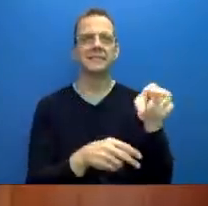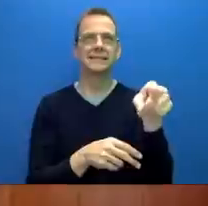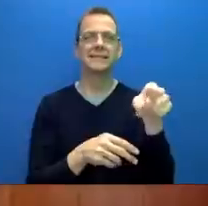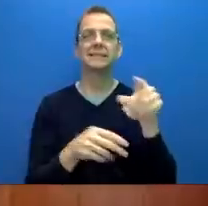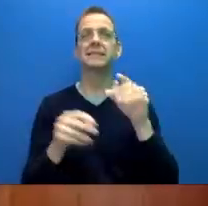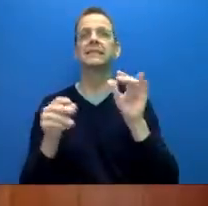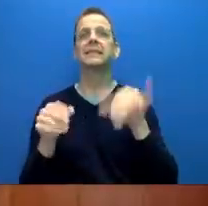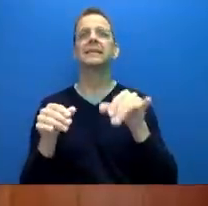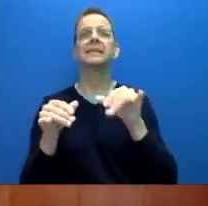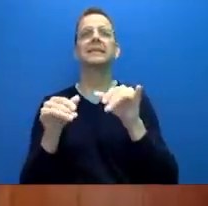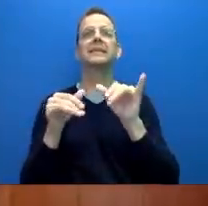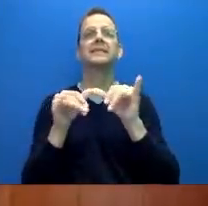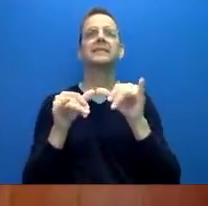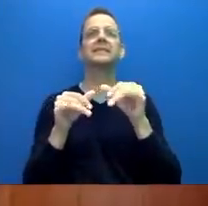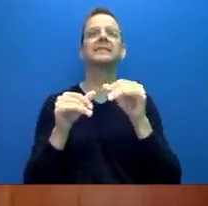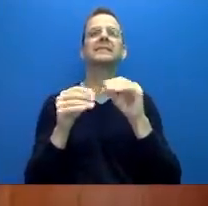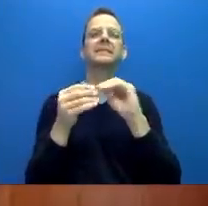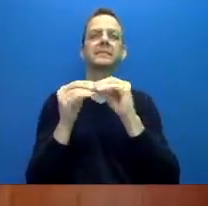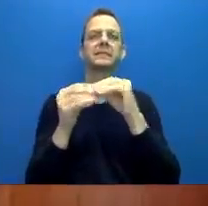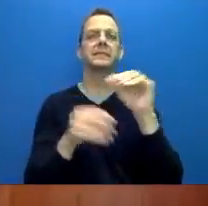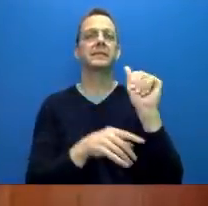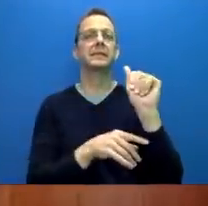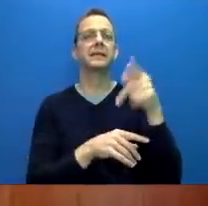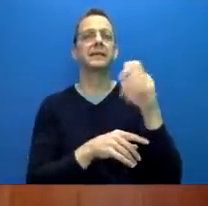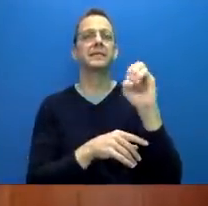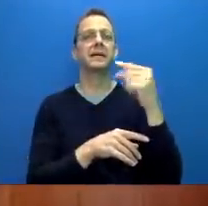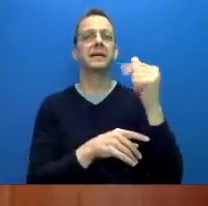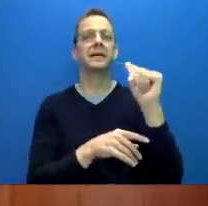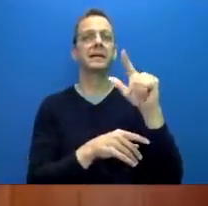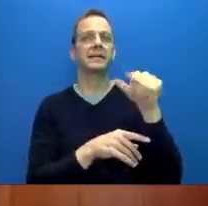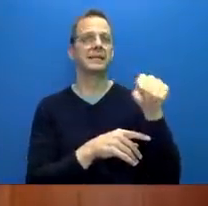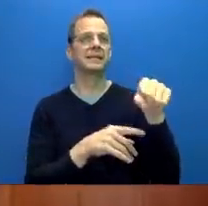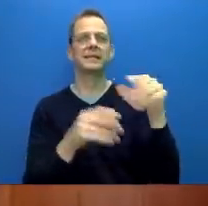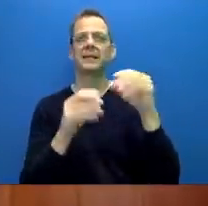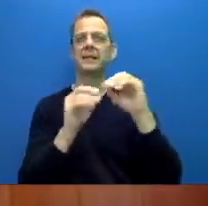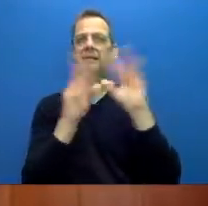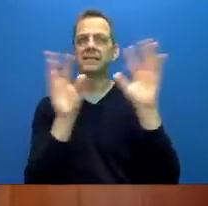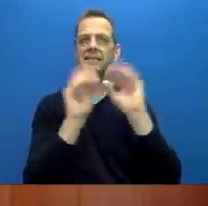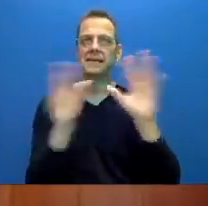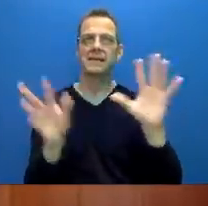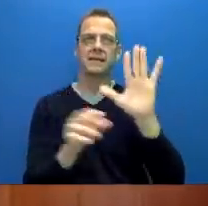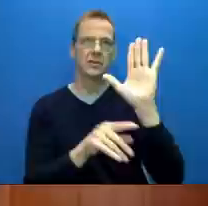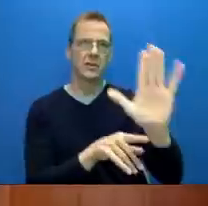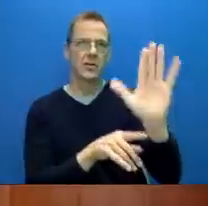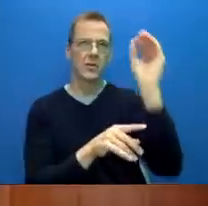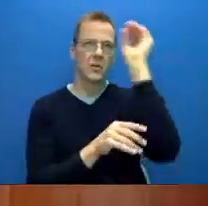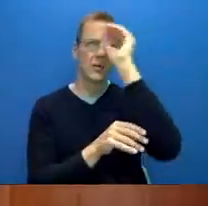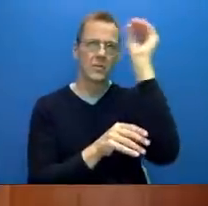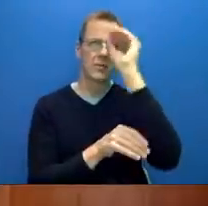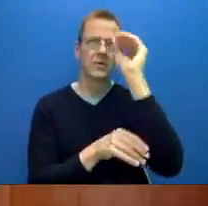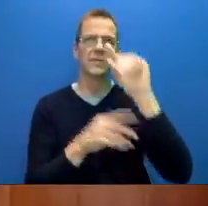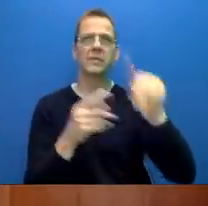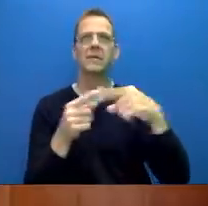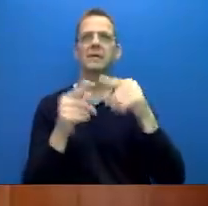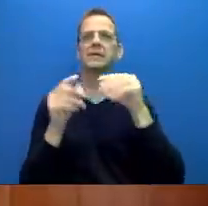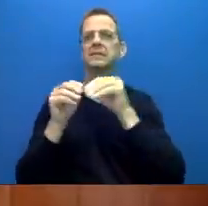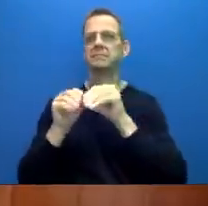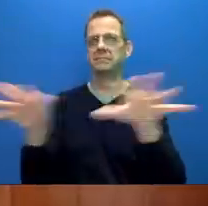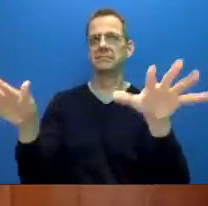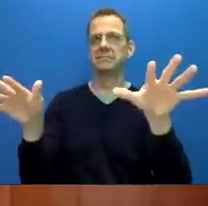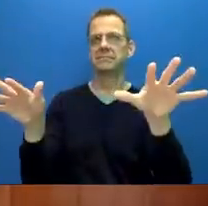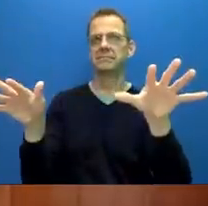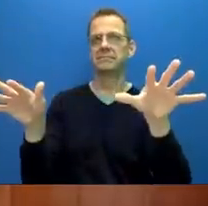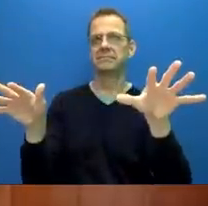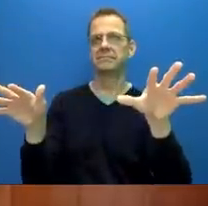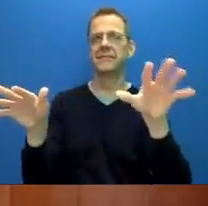Association, really clarified their stance on airborne transmission actually just yesterday, and has acknowledged that, you know, airborne transmission